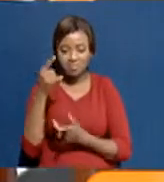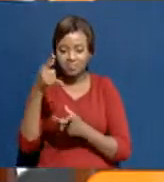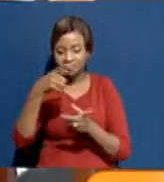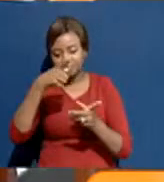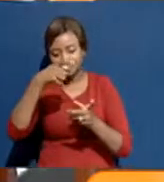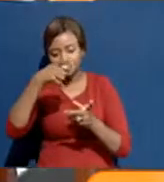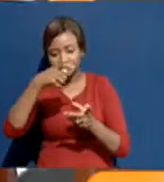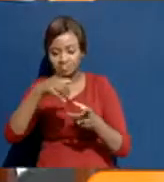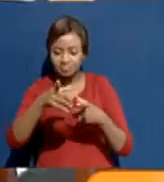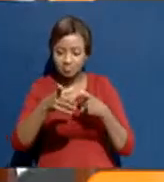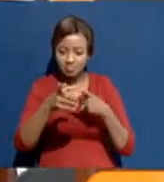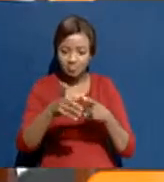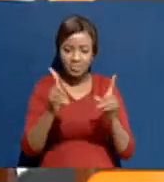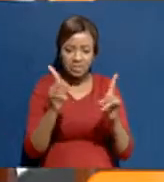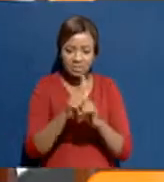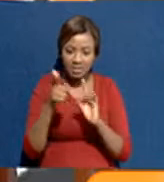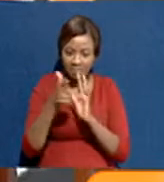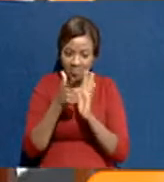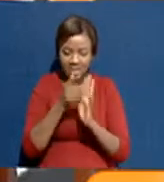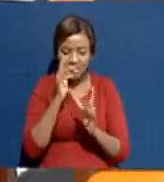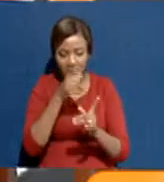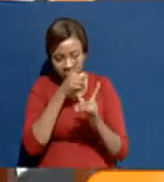those sides. So even the media, I think,